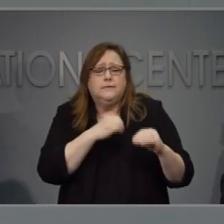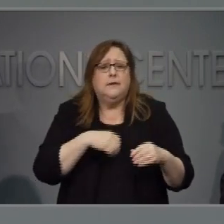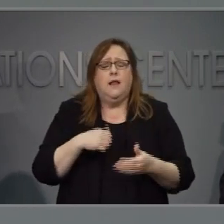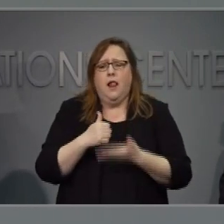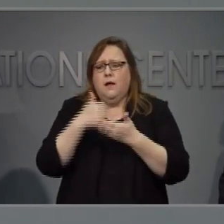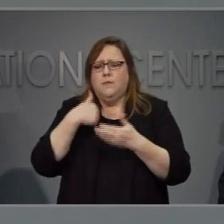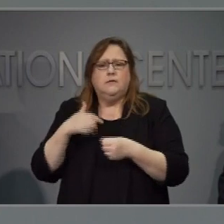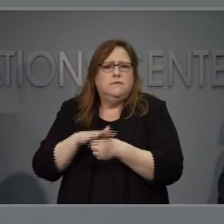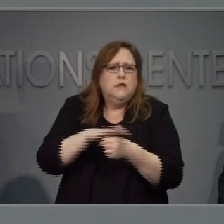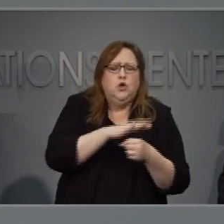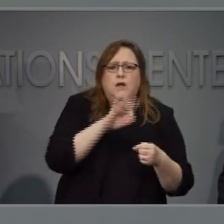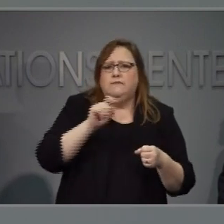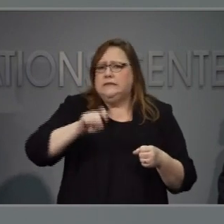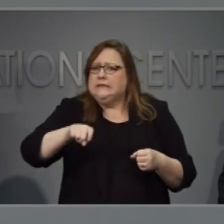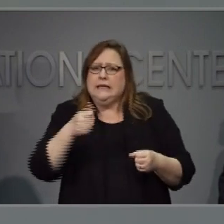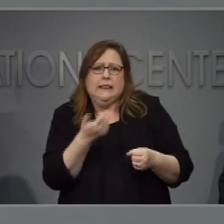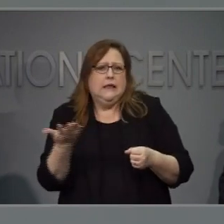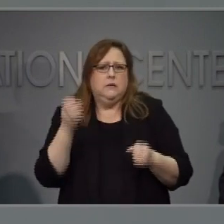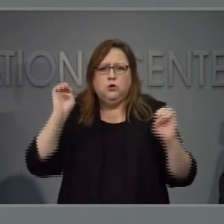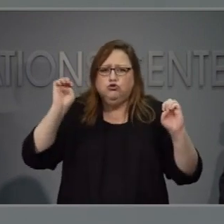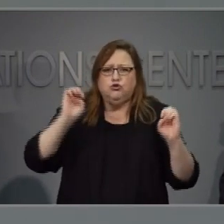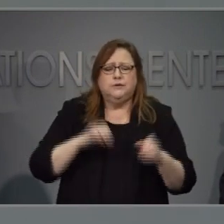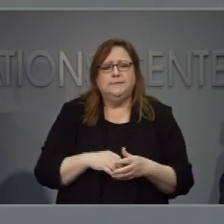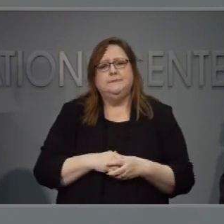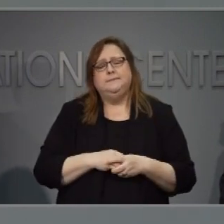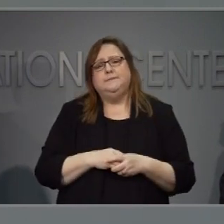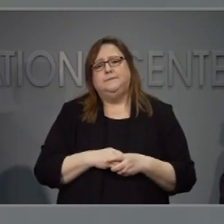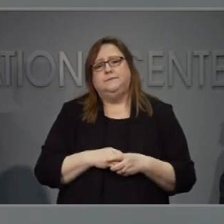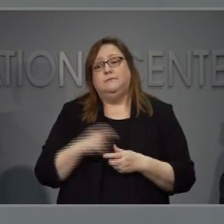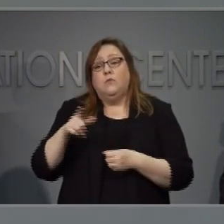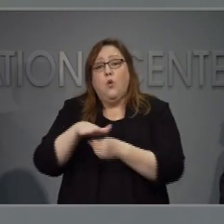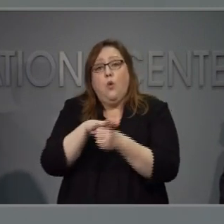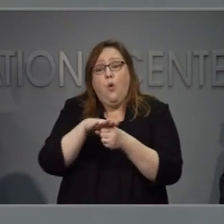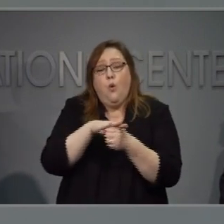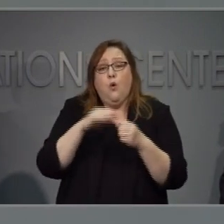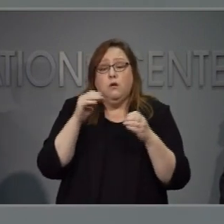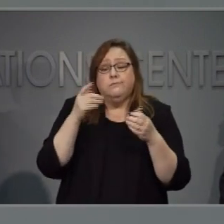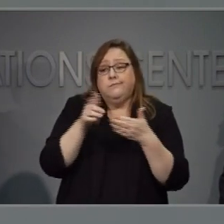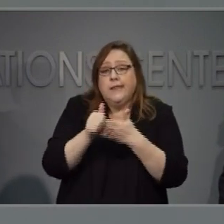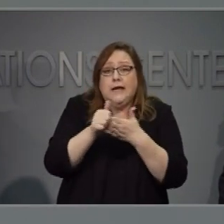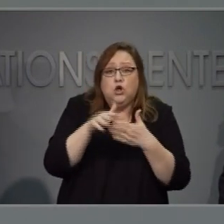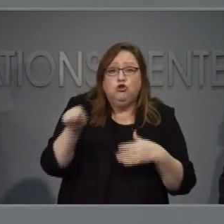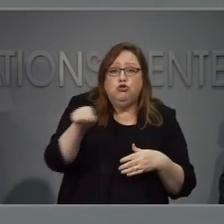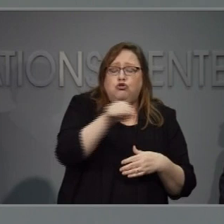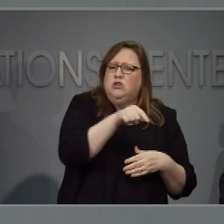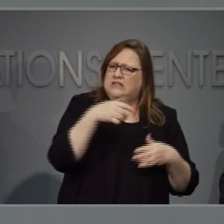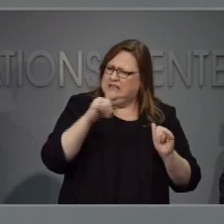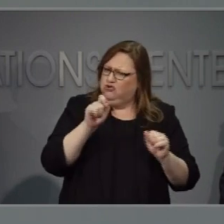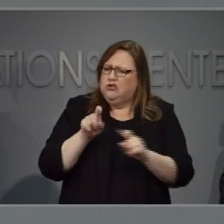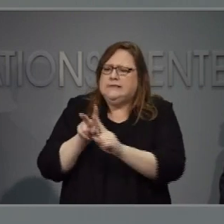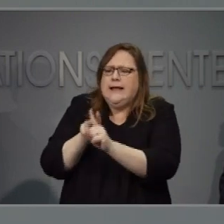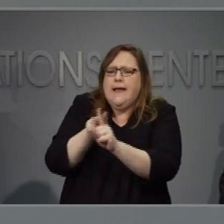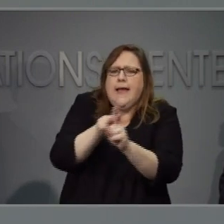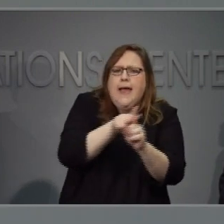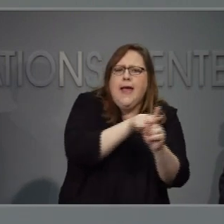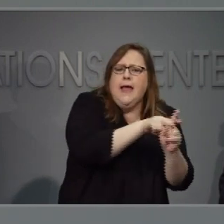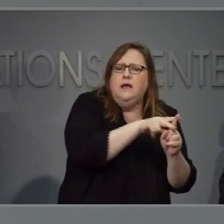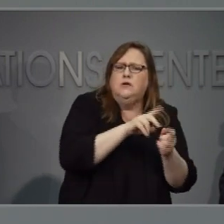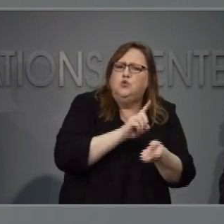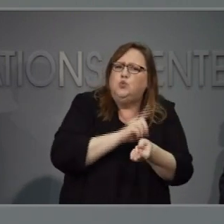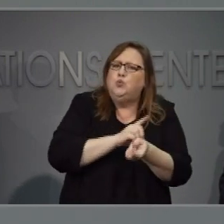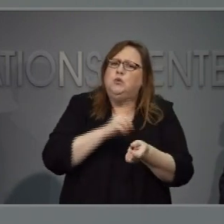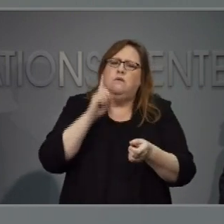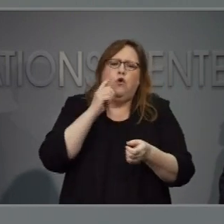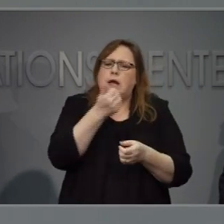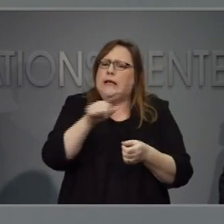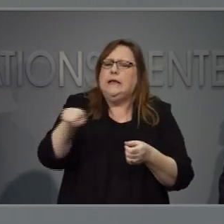needs. Local leaders should continue to assign duties to our valuable classified staff members to maximize their